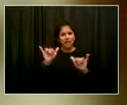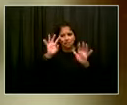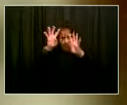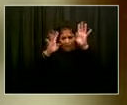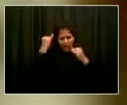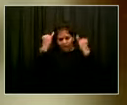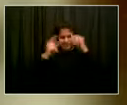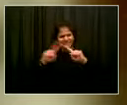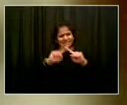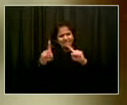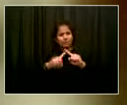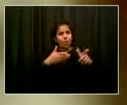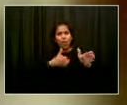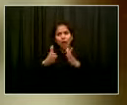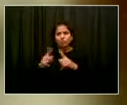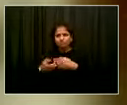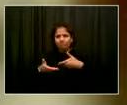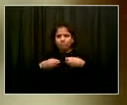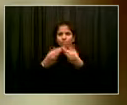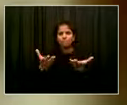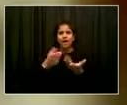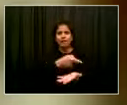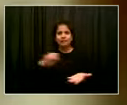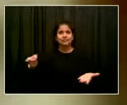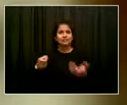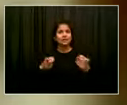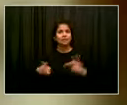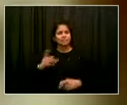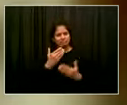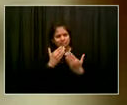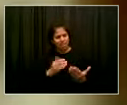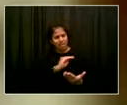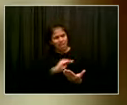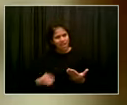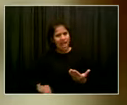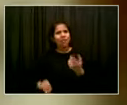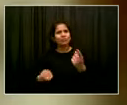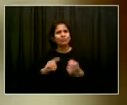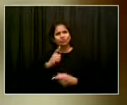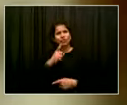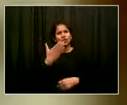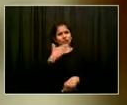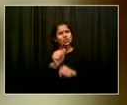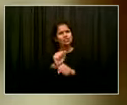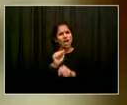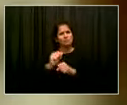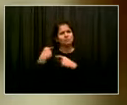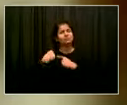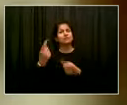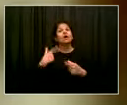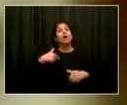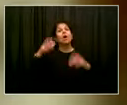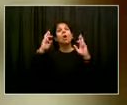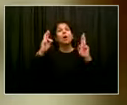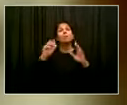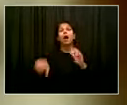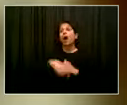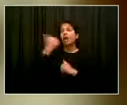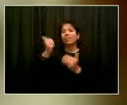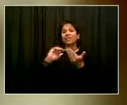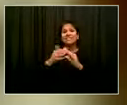Mayor. I think it's a great job, and I hope cities and states around the country learn from what we're doing here in New